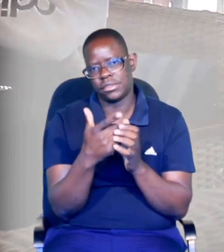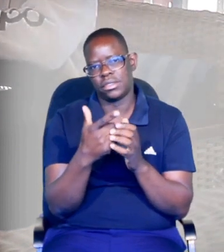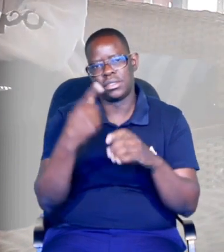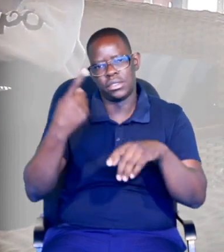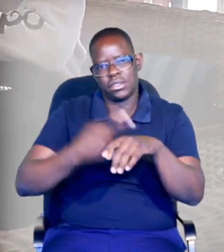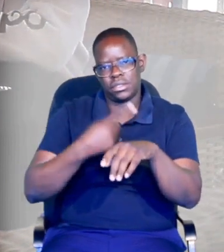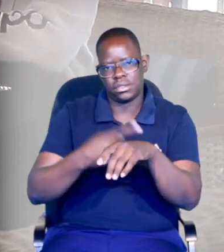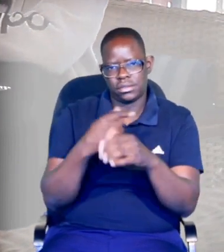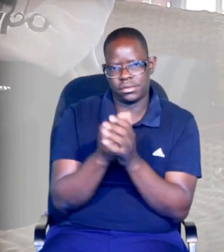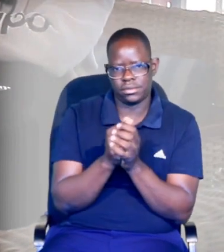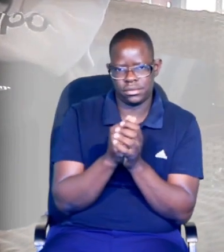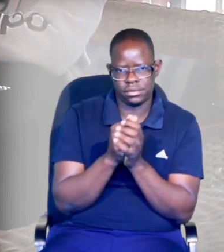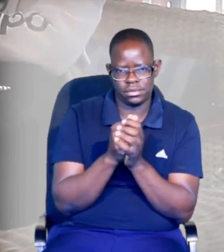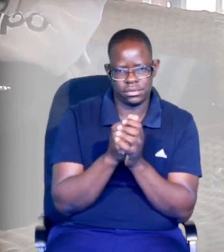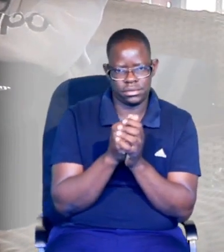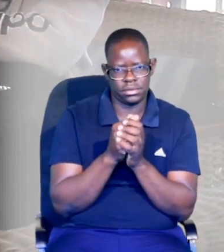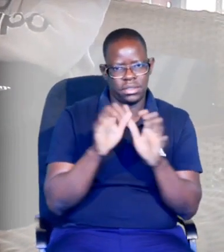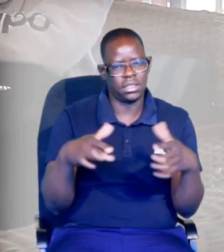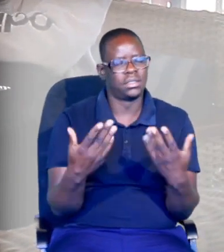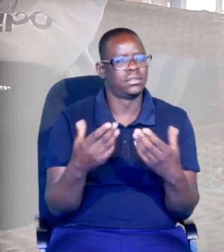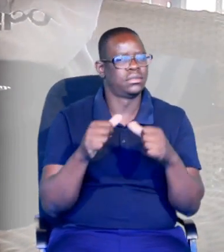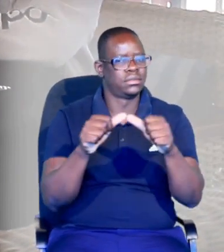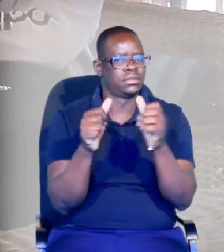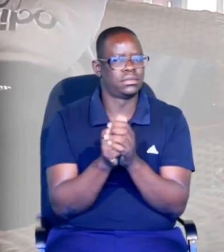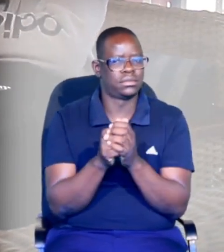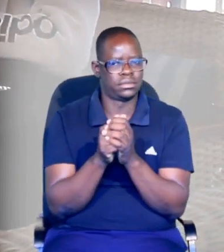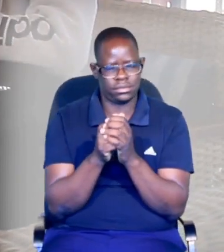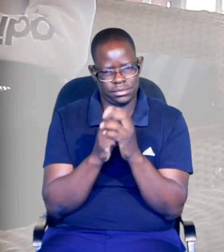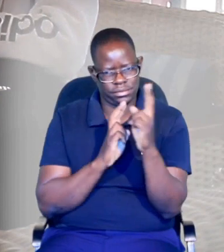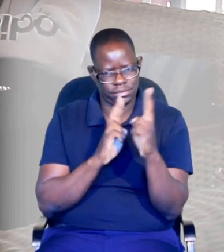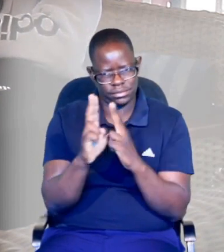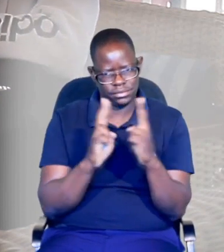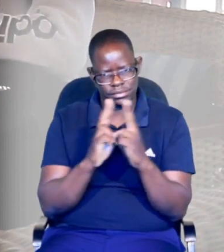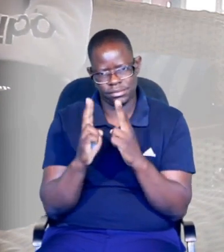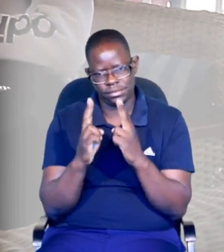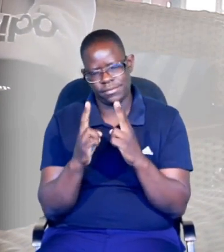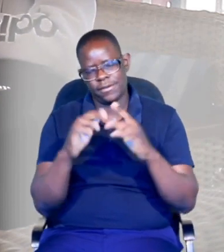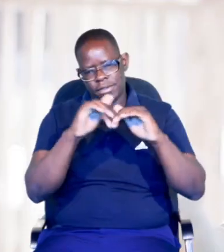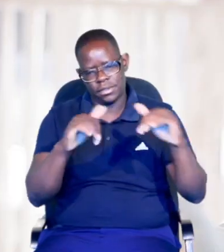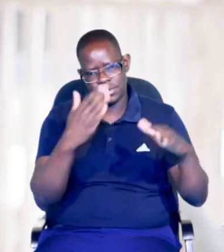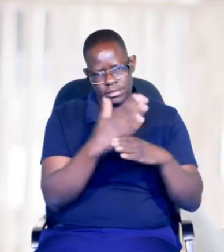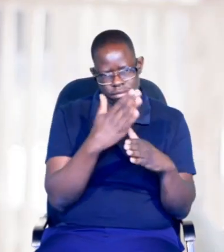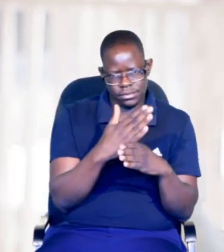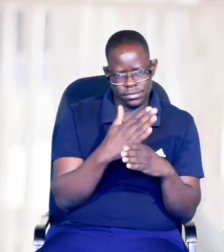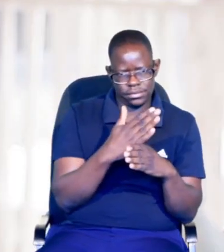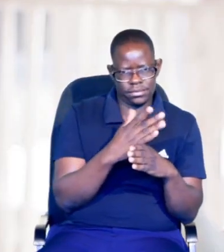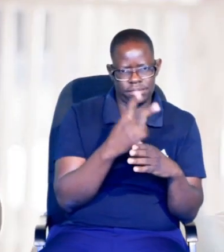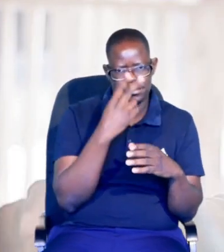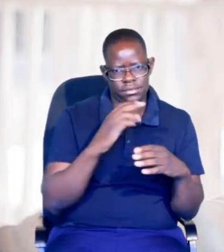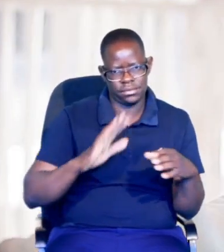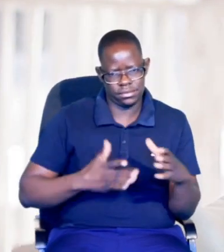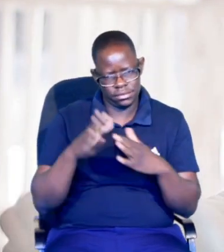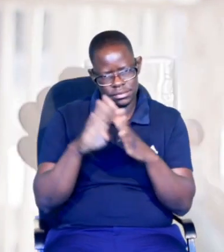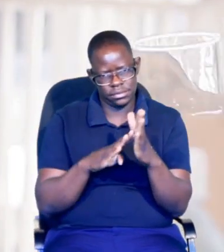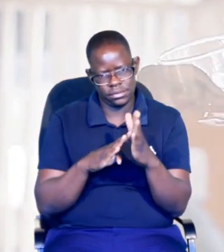Always on time for a date is my brother Tolerance. Howdy, bro? All good. We're just discussing labor specialization. Oh, funny, that's what I'm